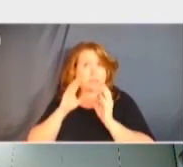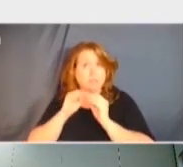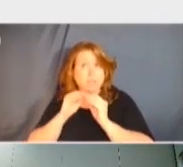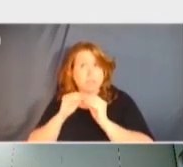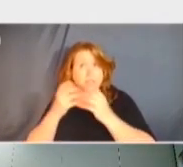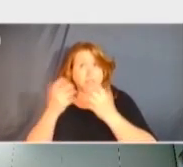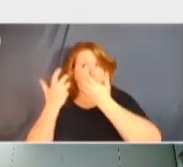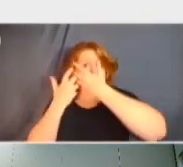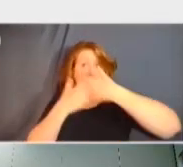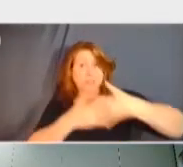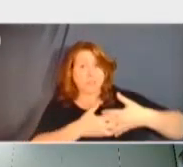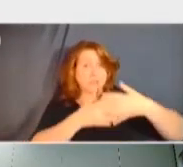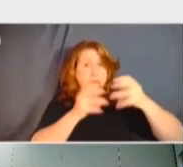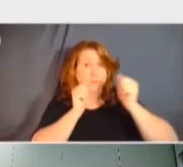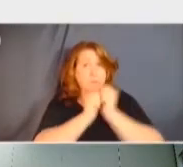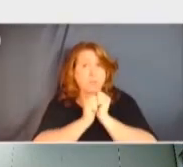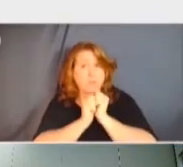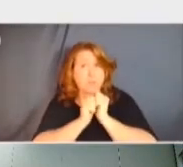meetings?